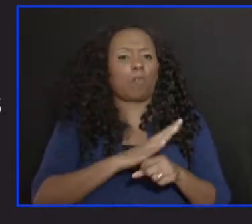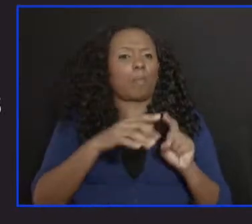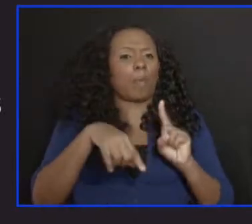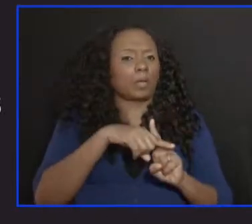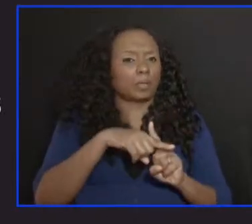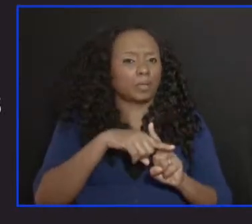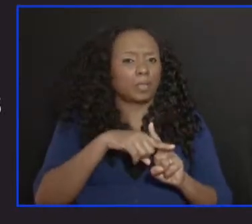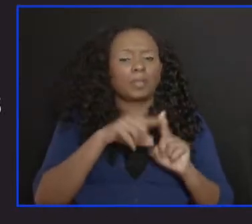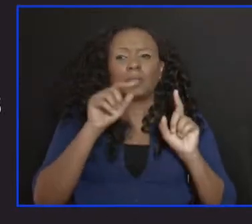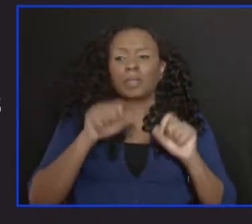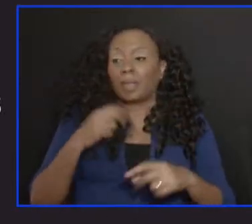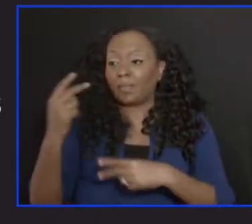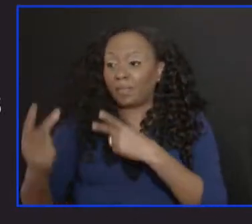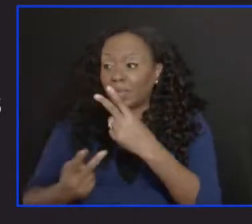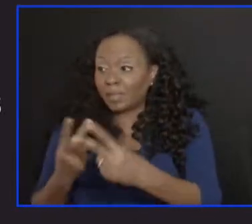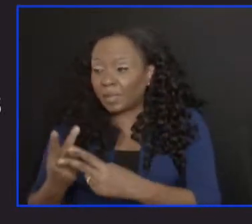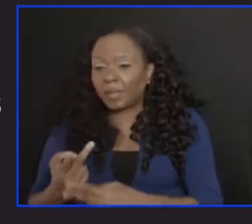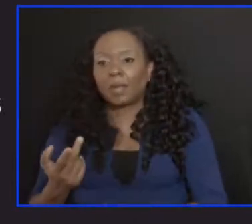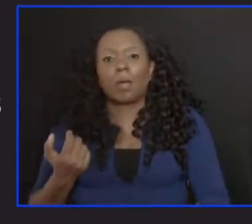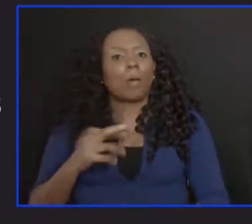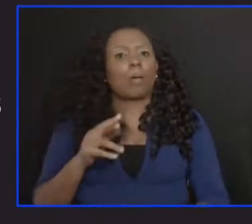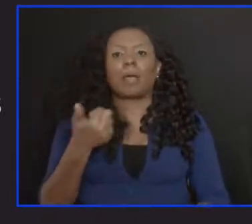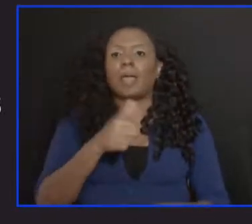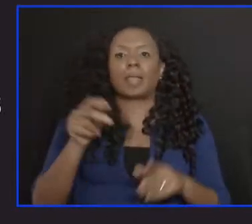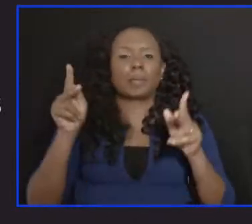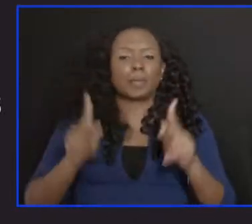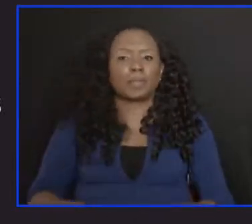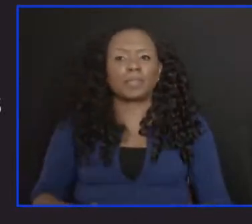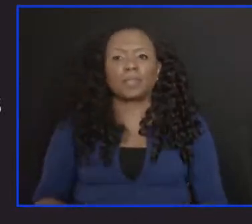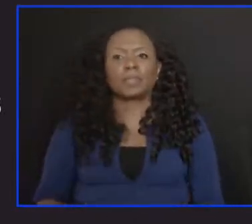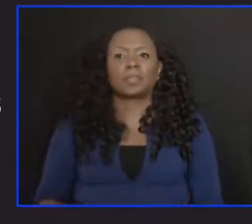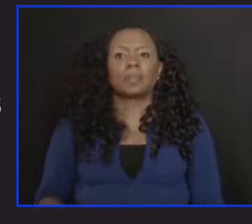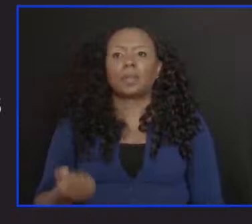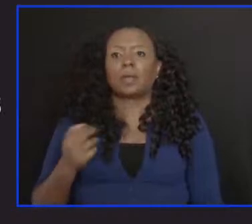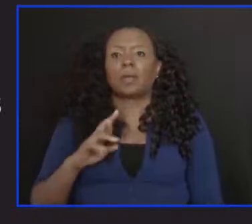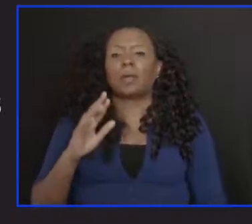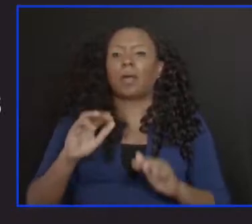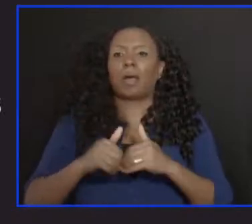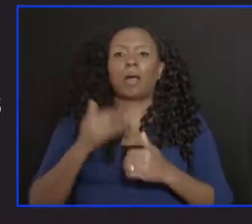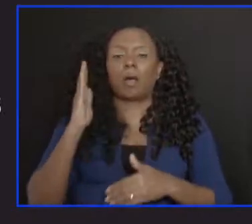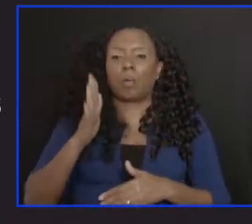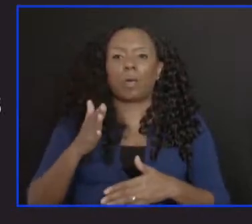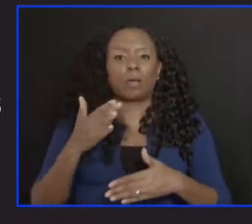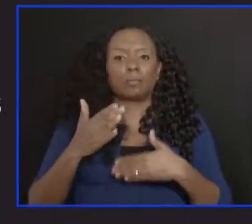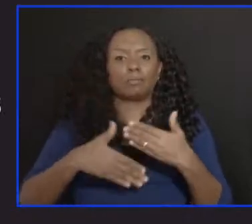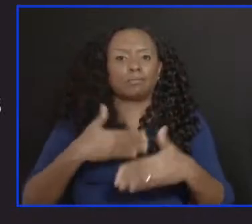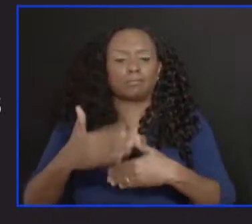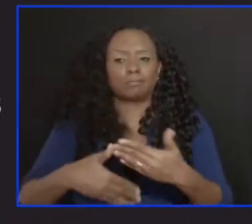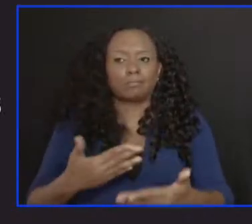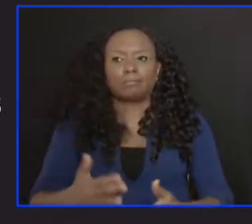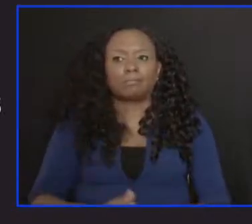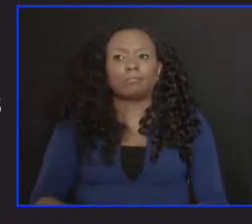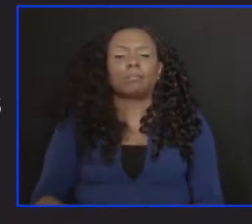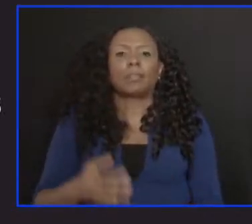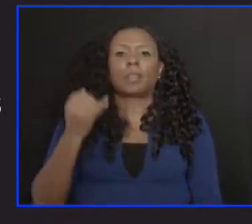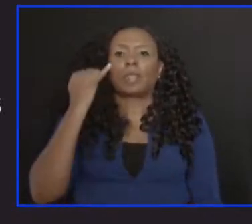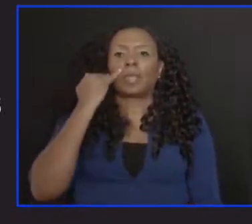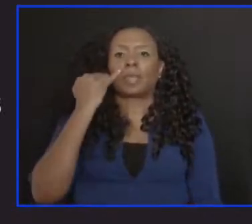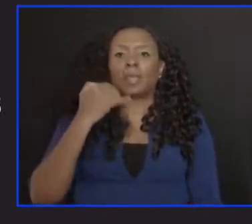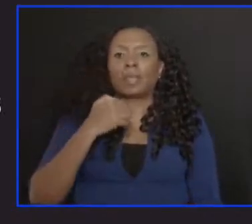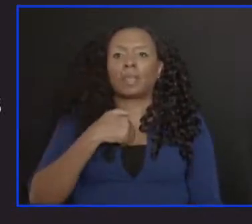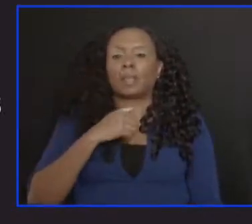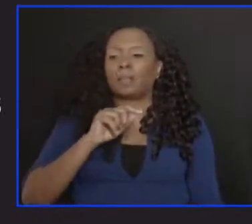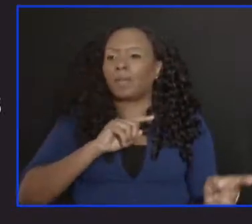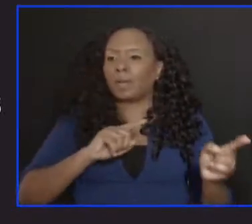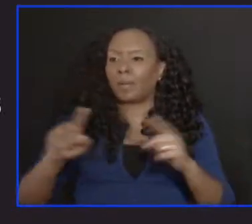facility, or is it open to anyone? And could you shed some light on how this visitation will be done? Let's say I go there, and will